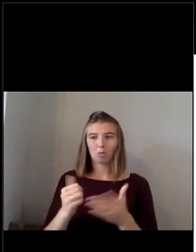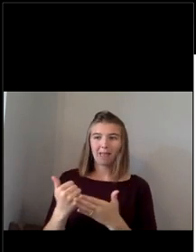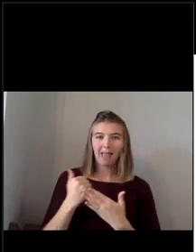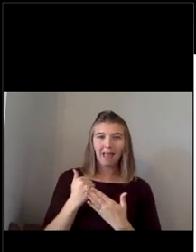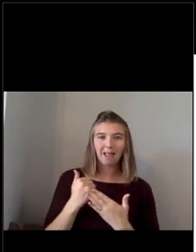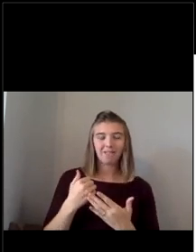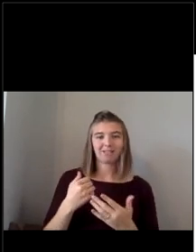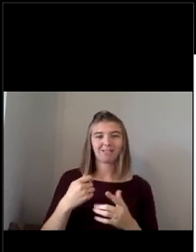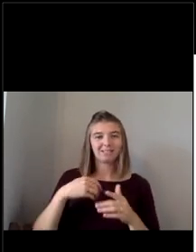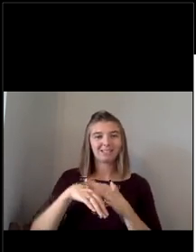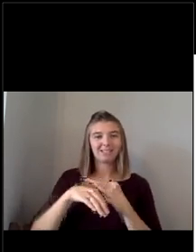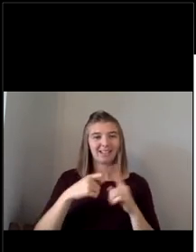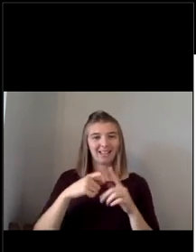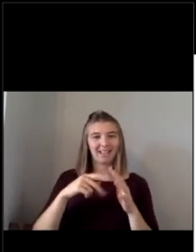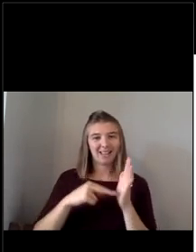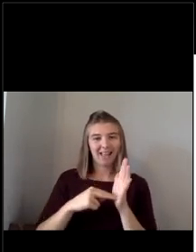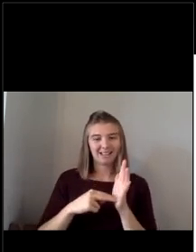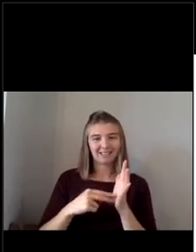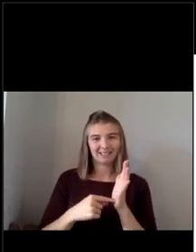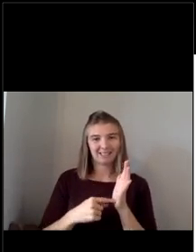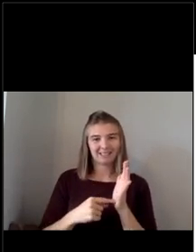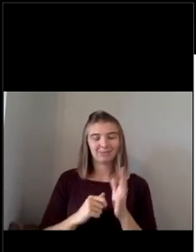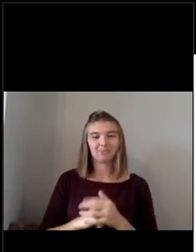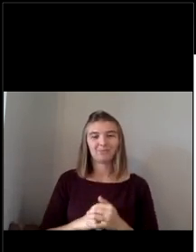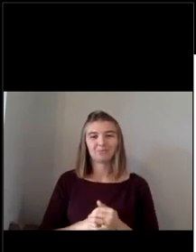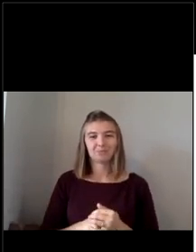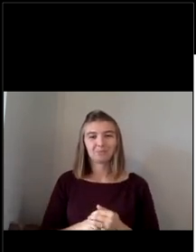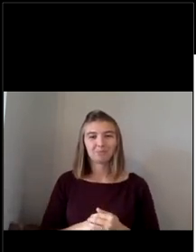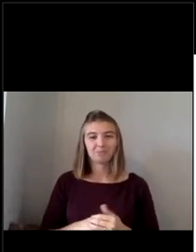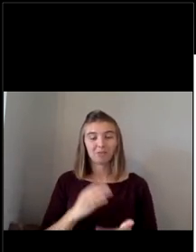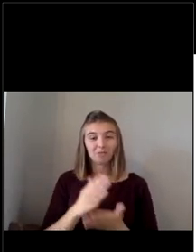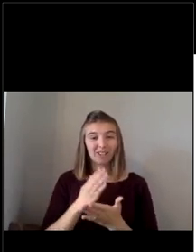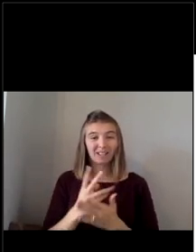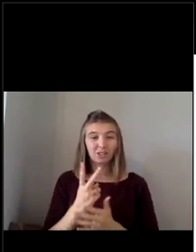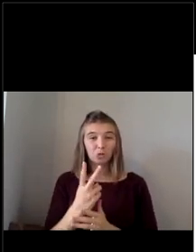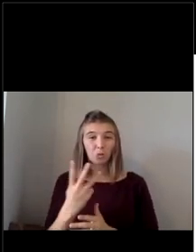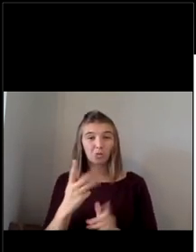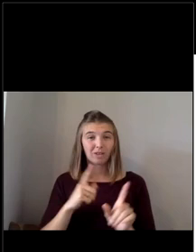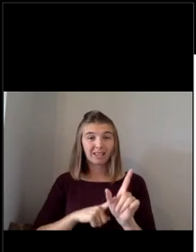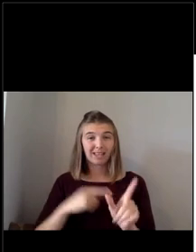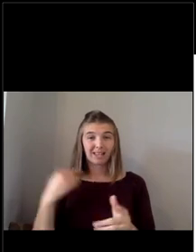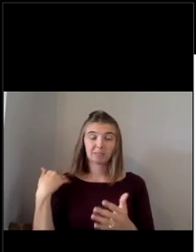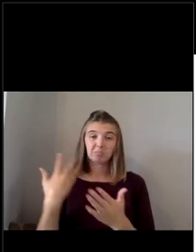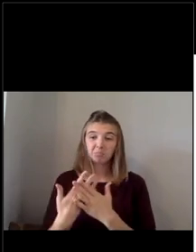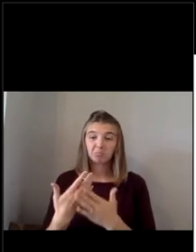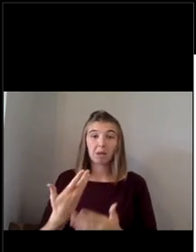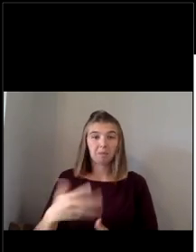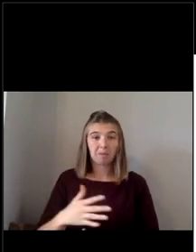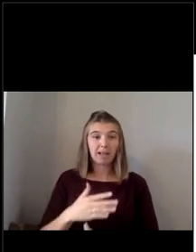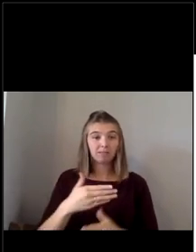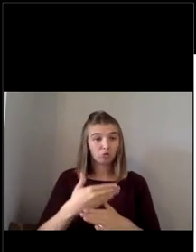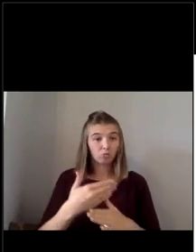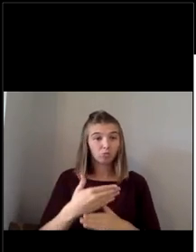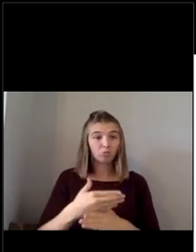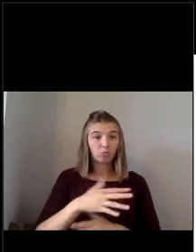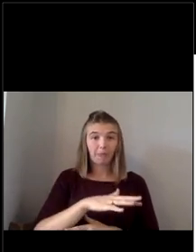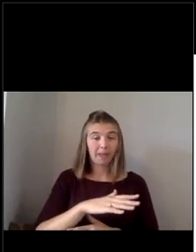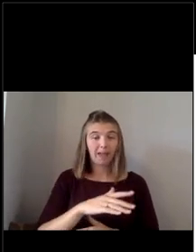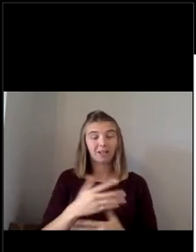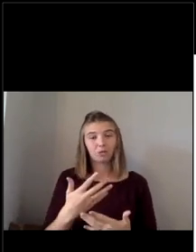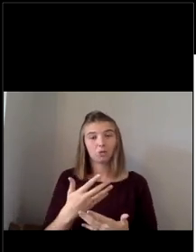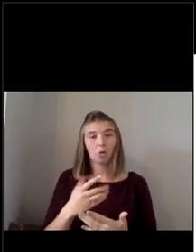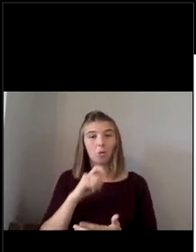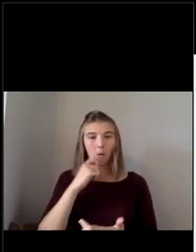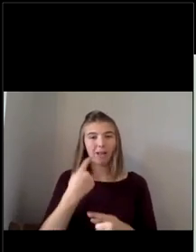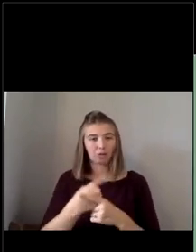15 or so years now. So that is what I'm going to be doing. So if we look at